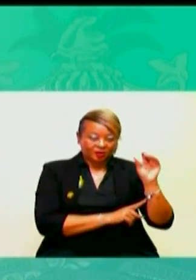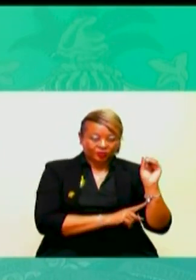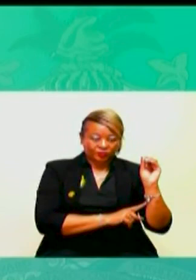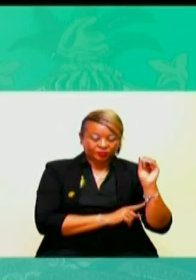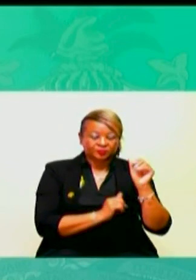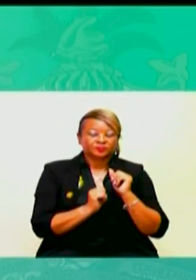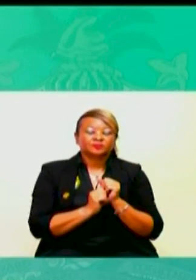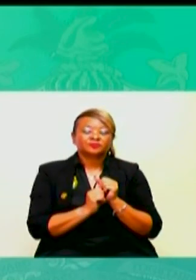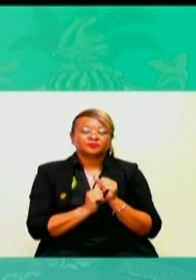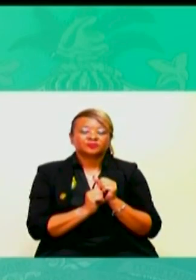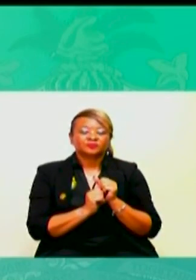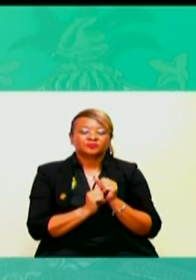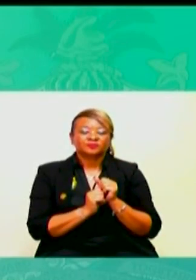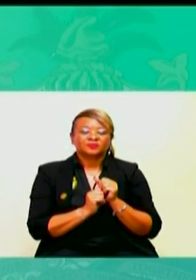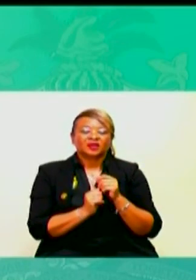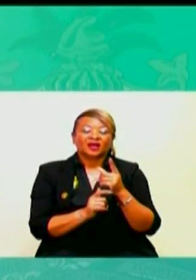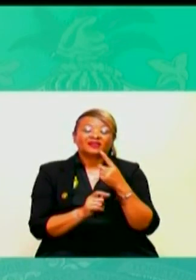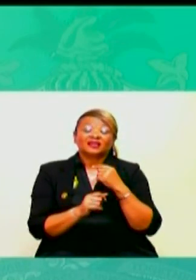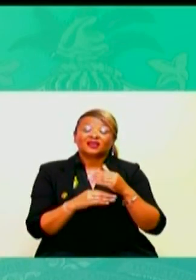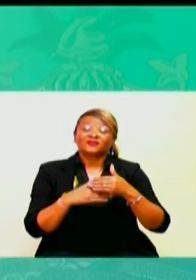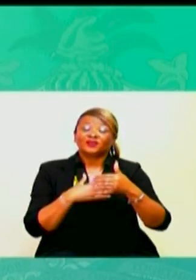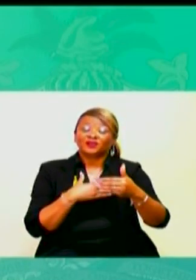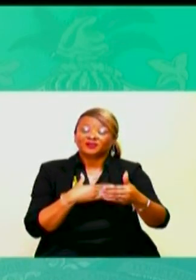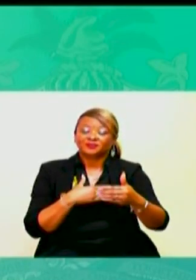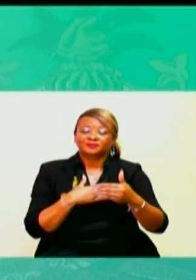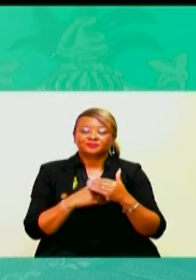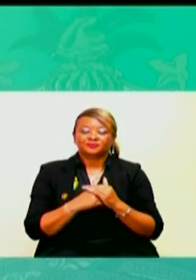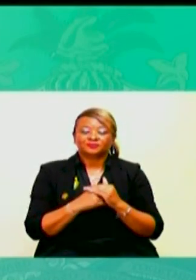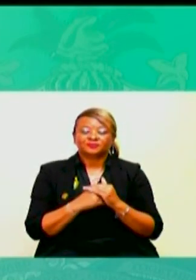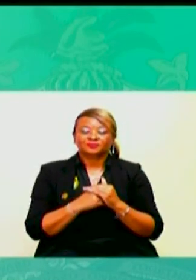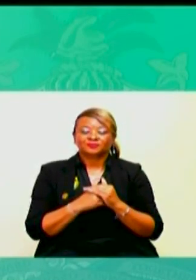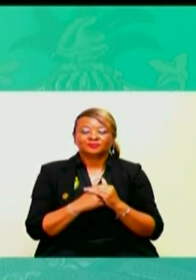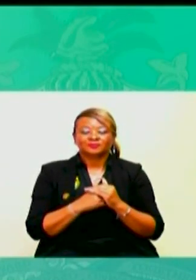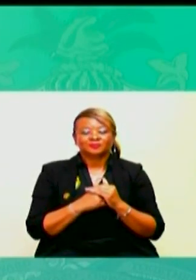Madam Speaker, let me take it further.